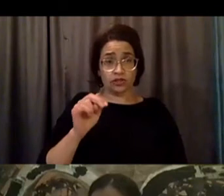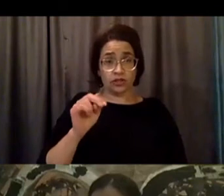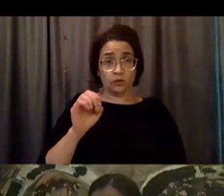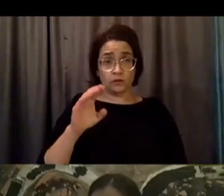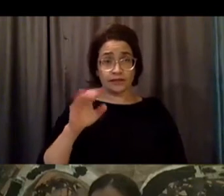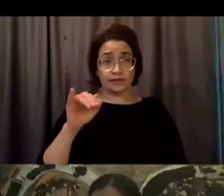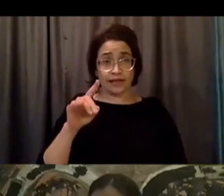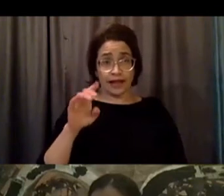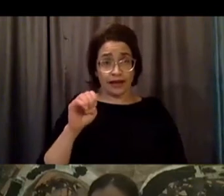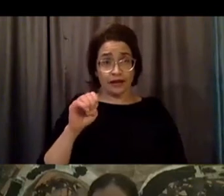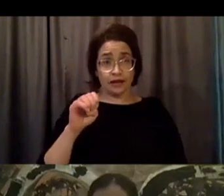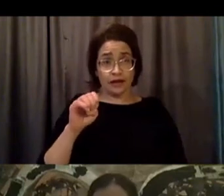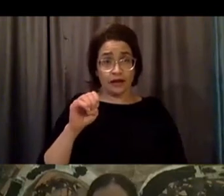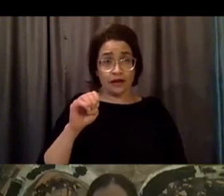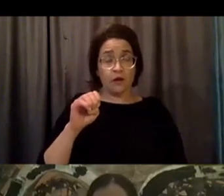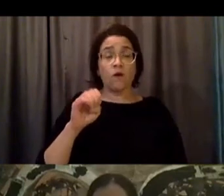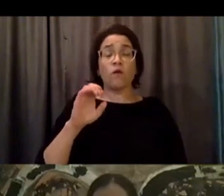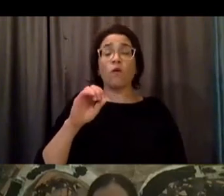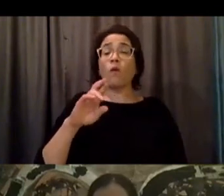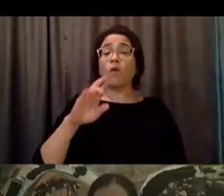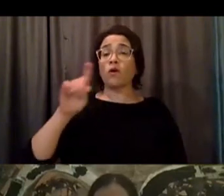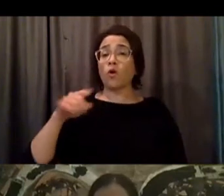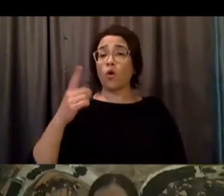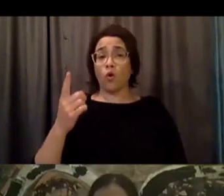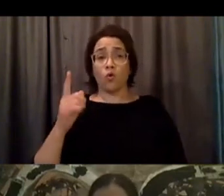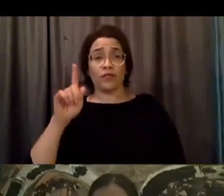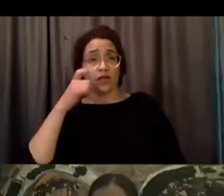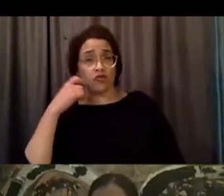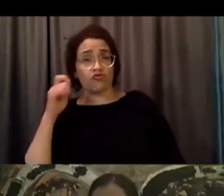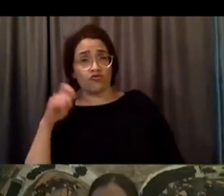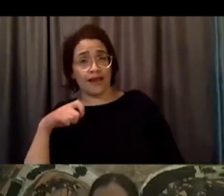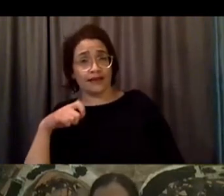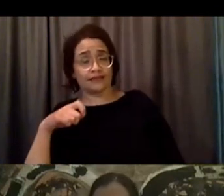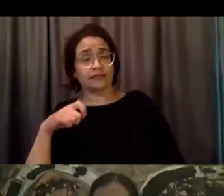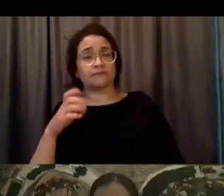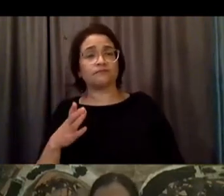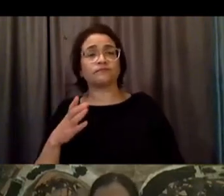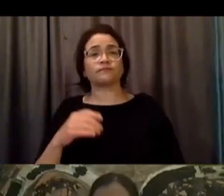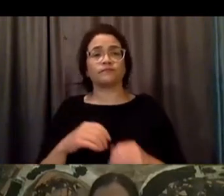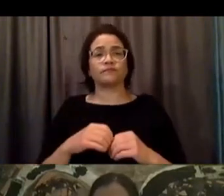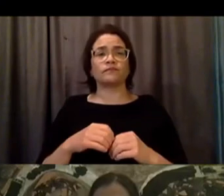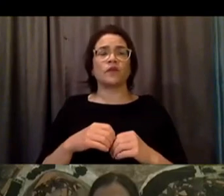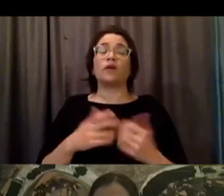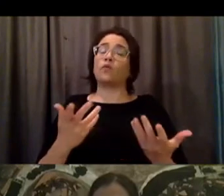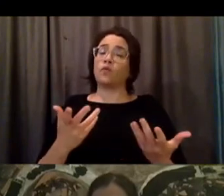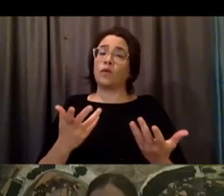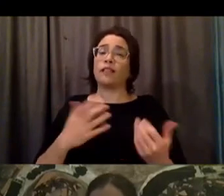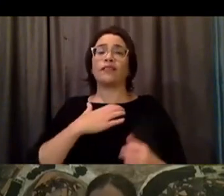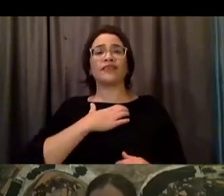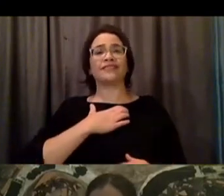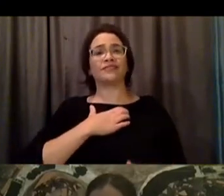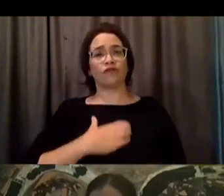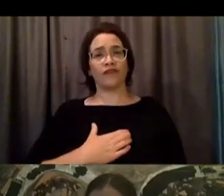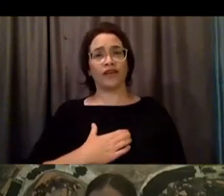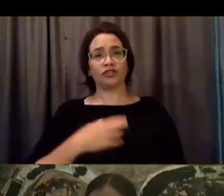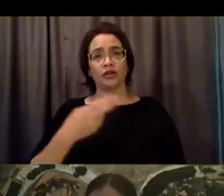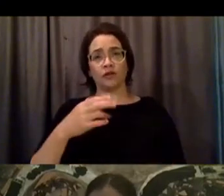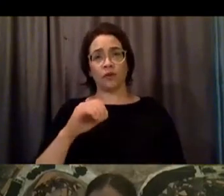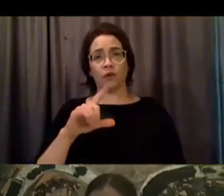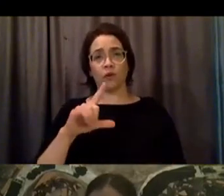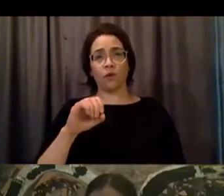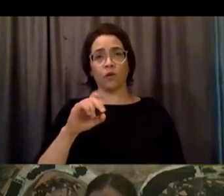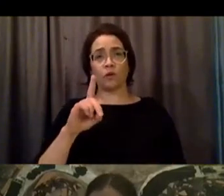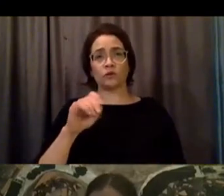That's a good question. Um, the starvation, of course, affected everyone. And Ukraine, the majority